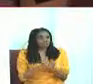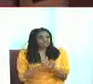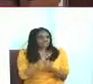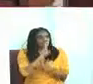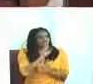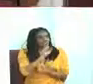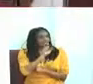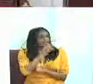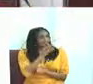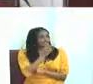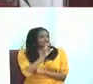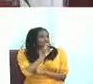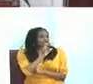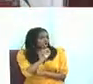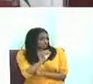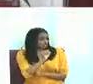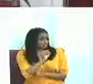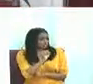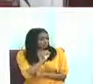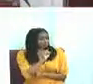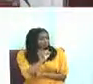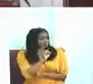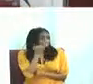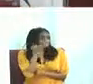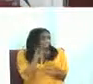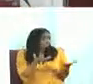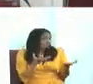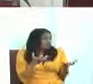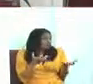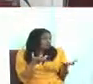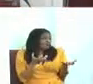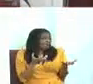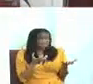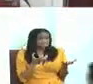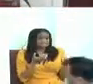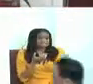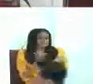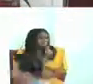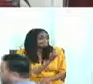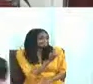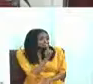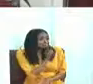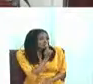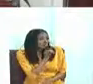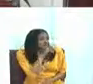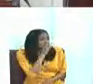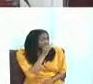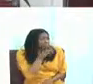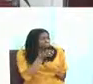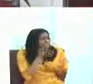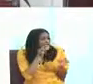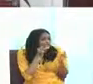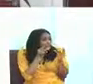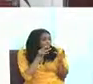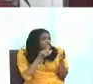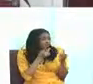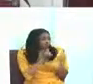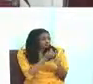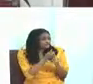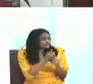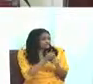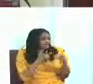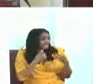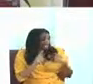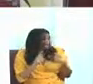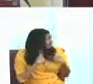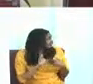how you should go. If you want to just have communion alone by yourself with God, we'll have a station over next to